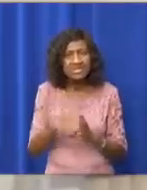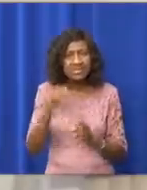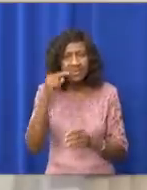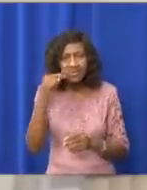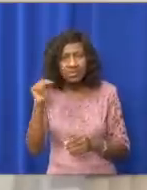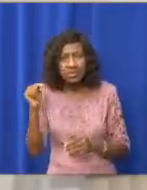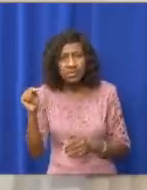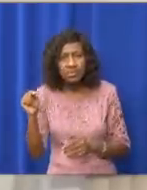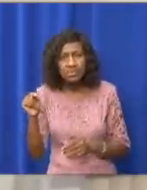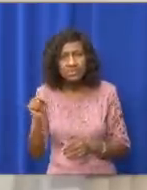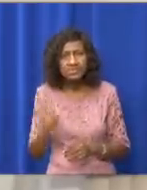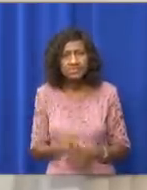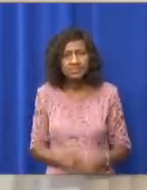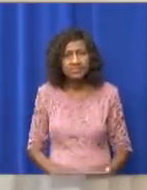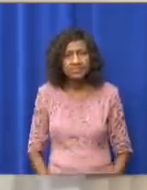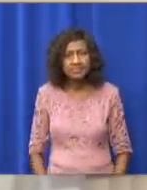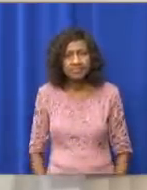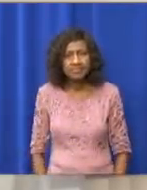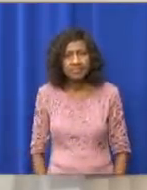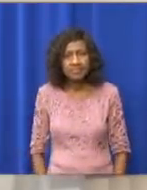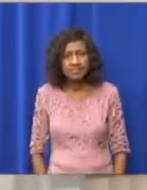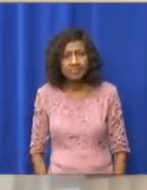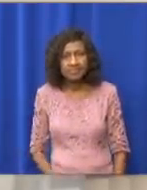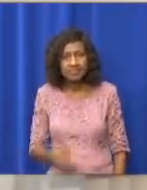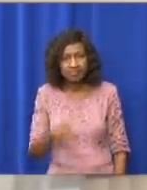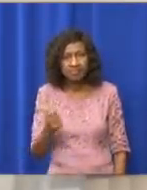Correct. Also, just a quick